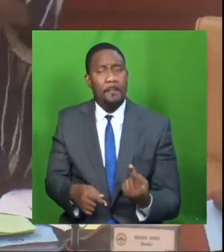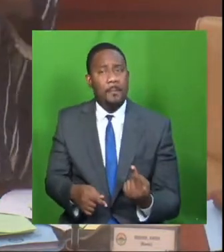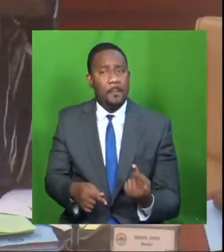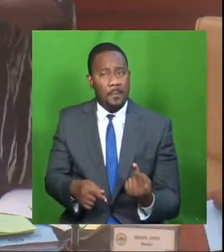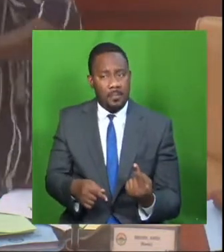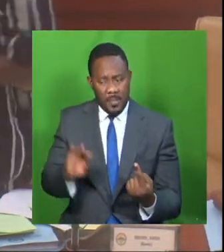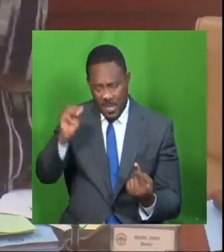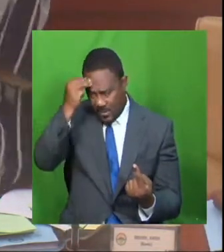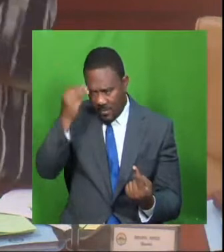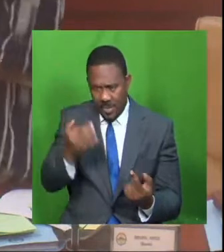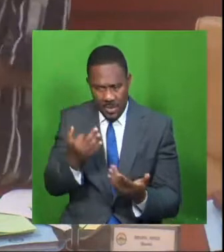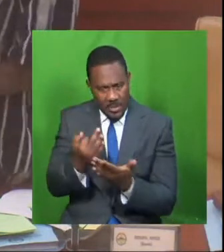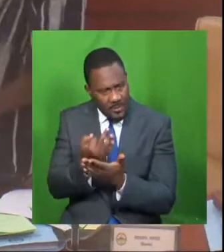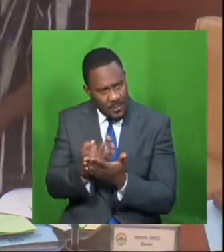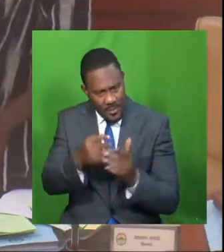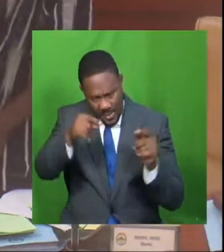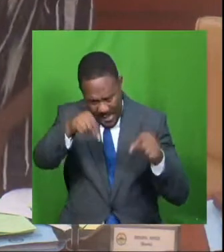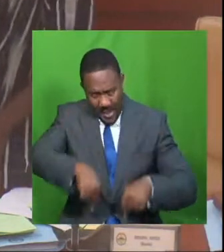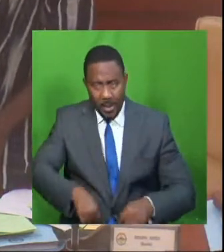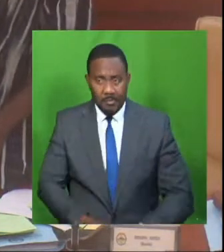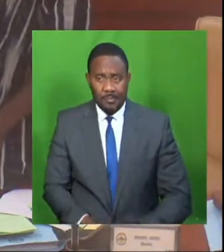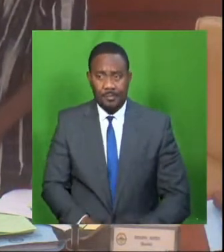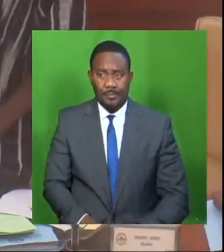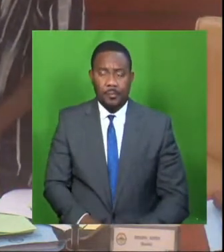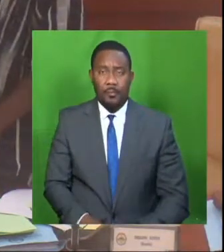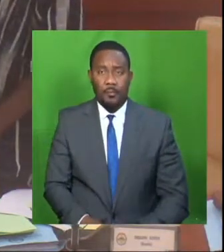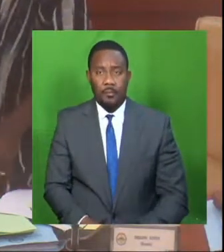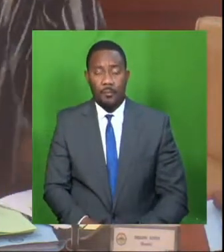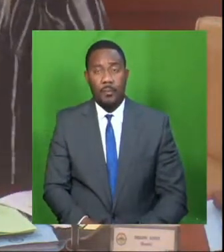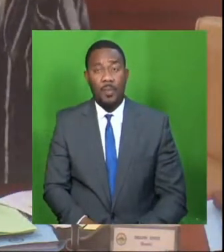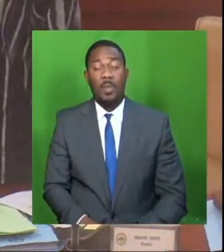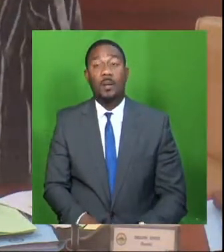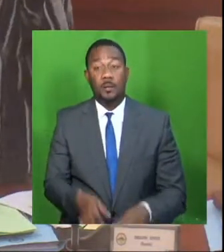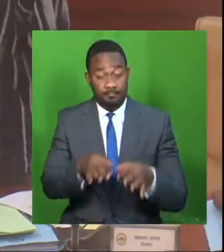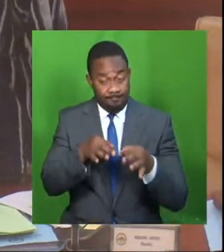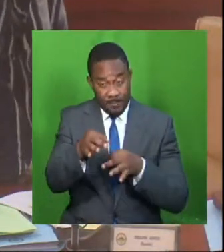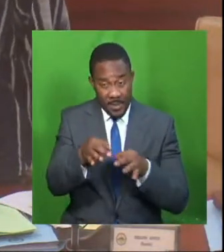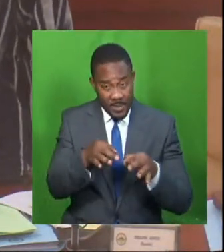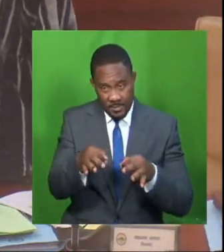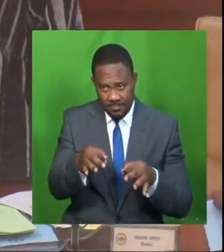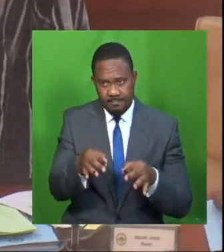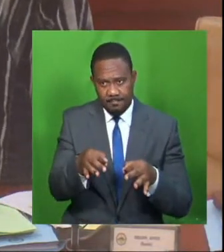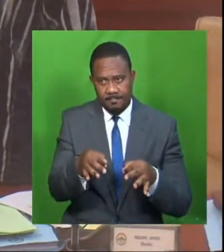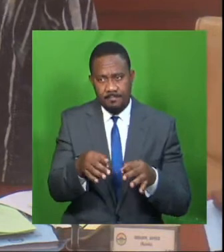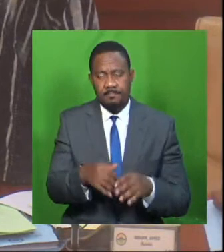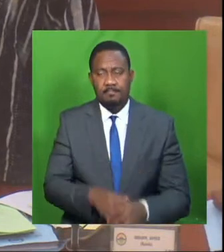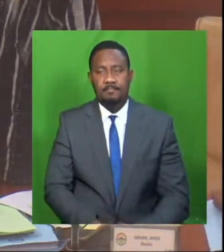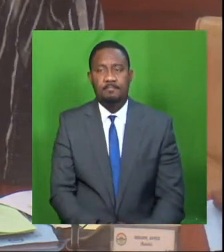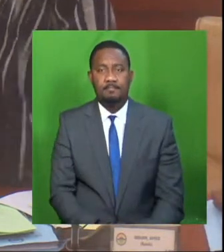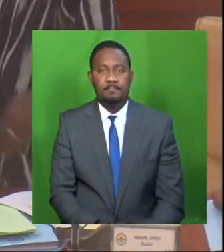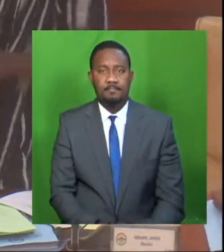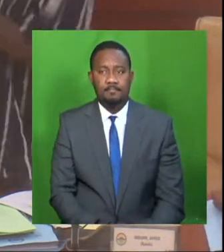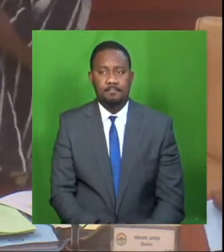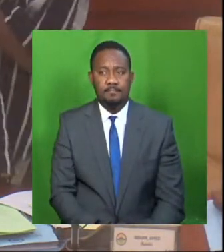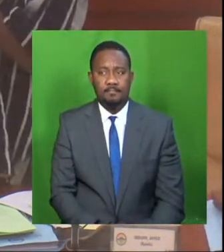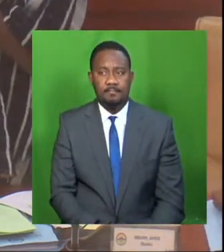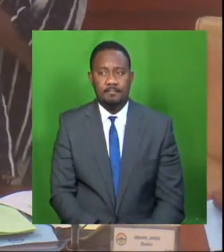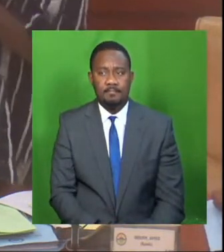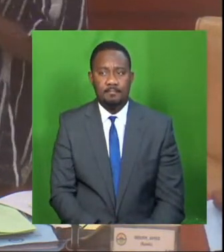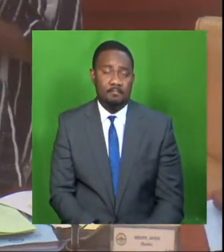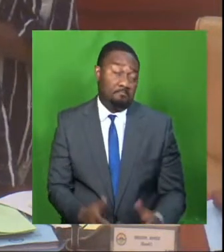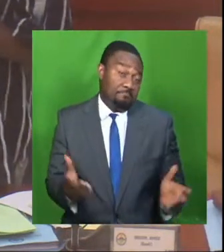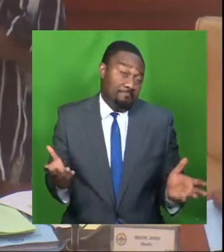which was supposed to be approved for COVID expenditures, until the minister comes to this House and do that